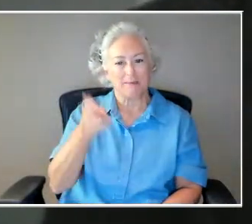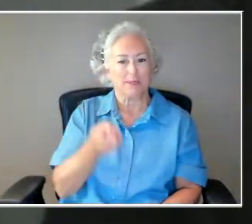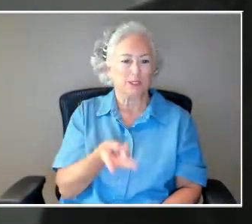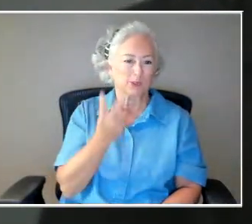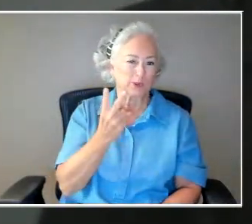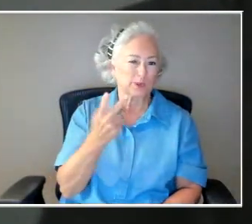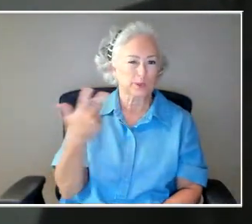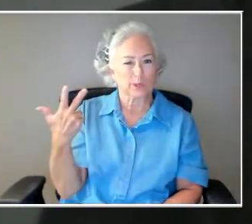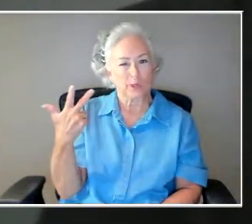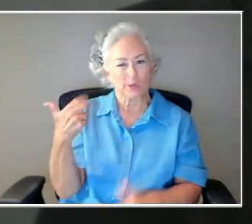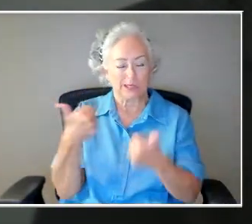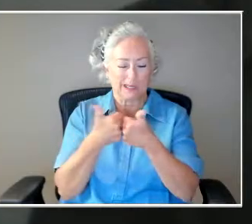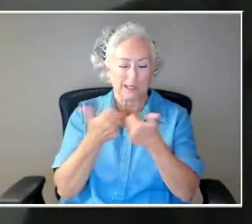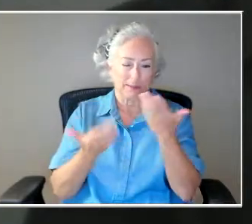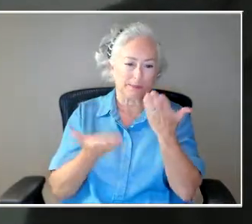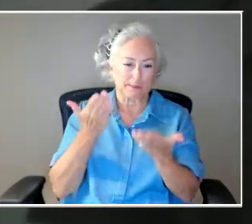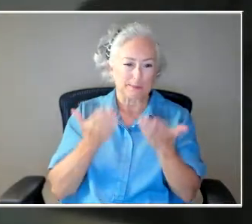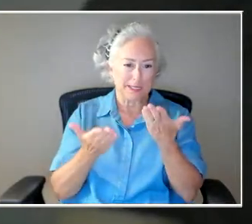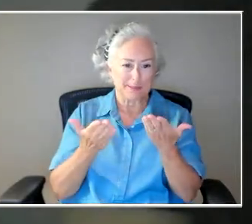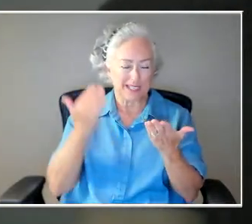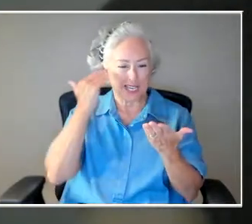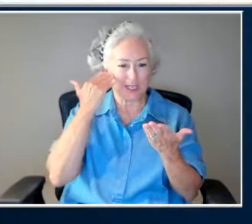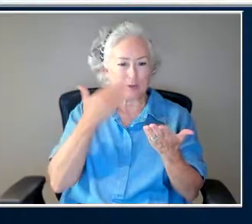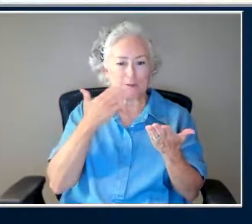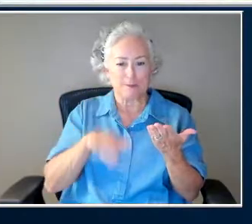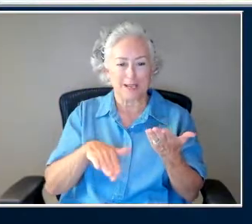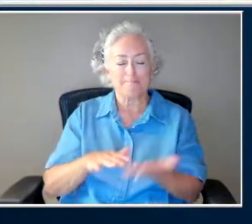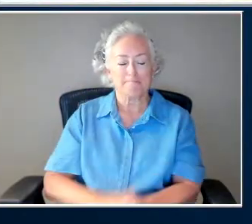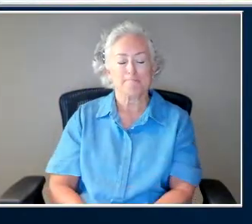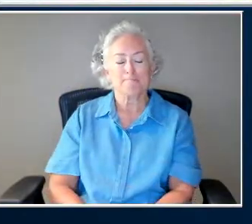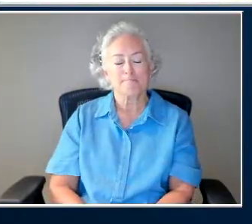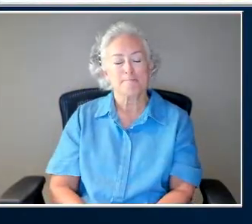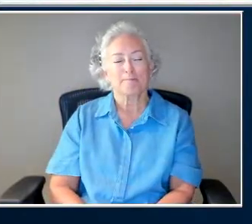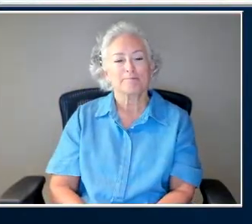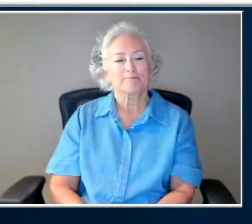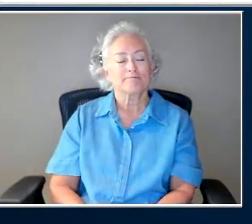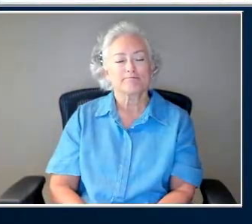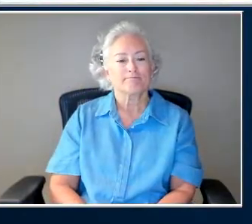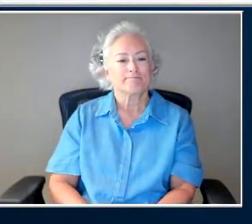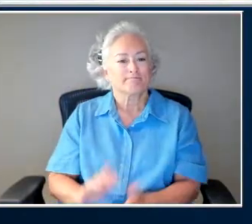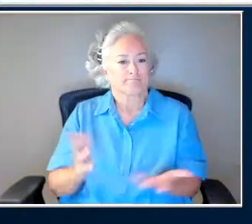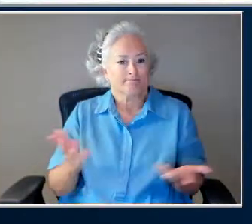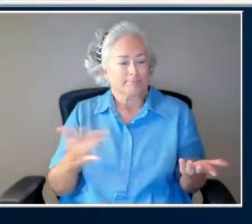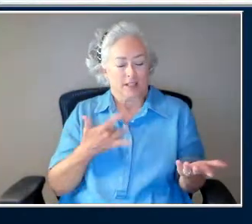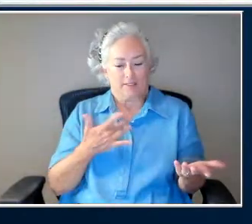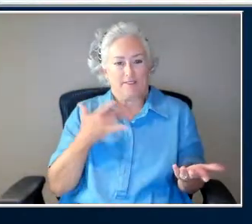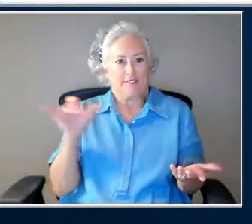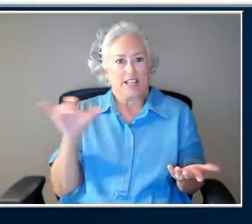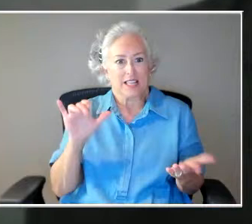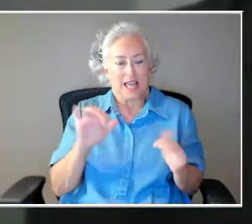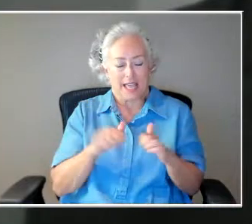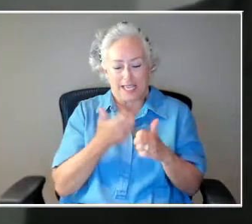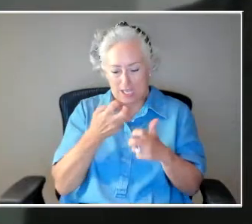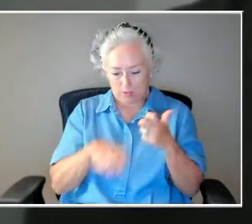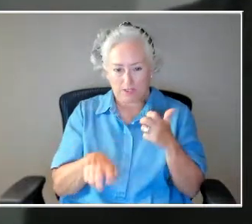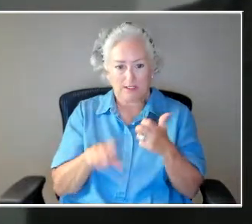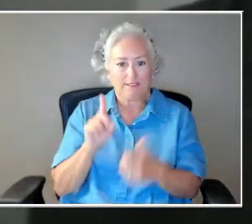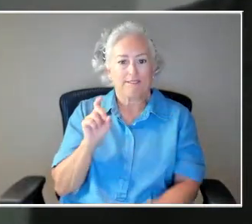before I knew it was that bad. How tough was it? What did it feel like when you would pitch?